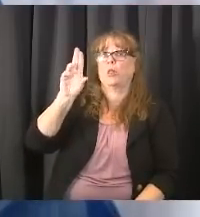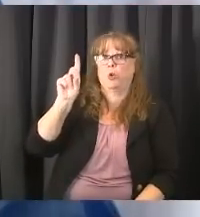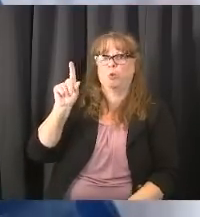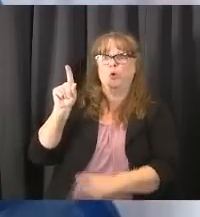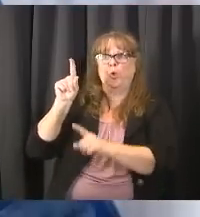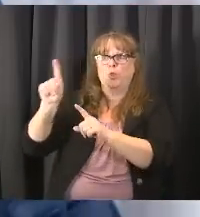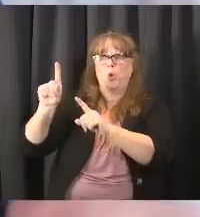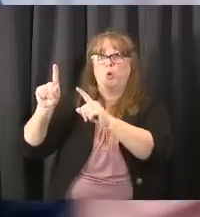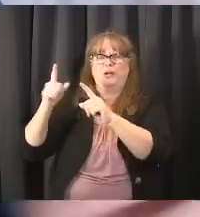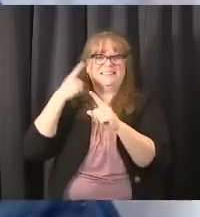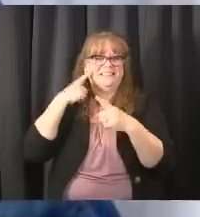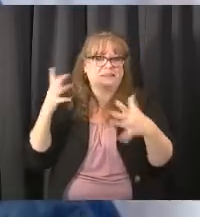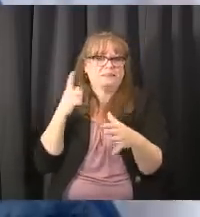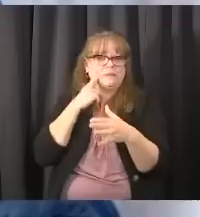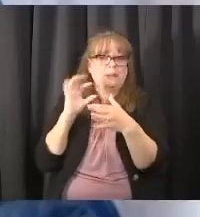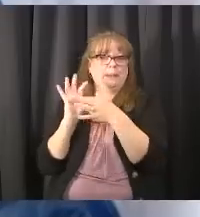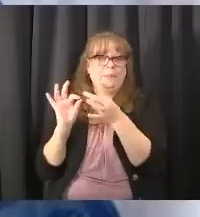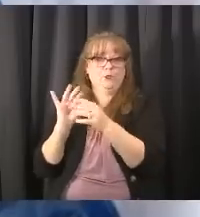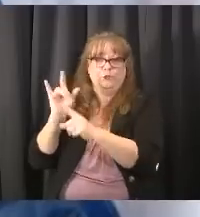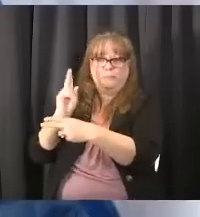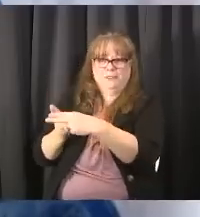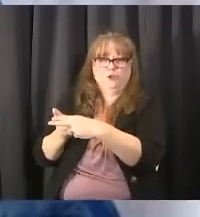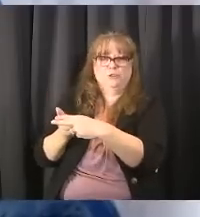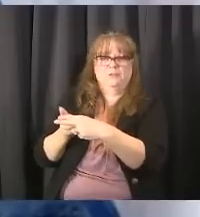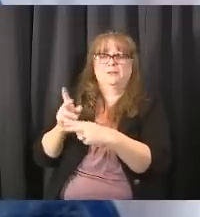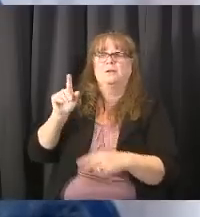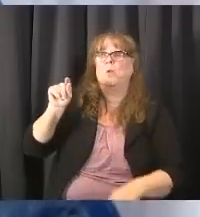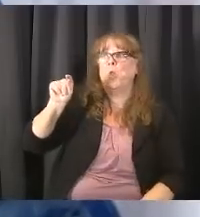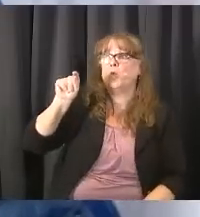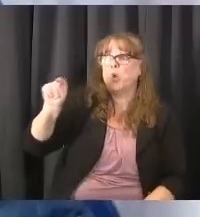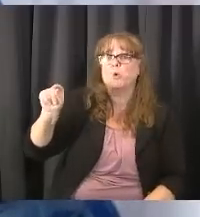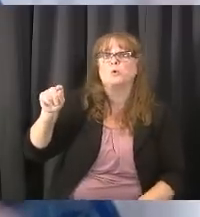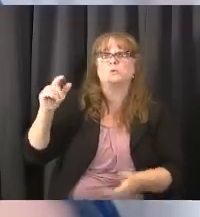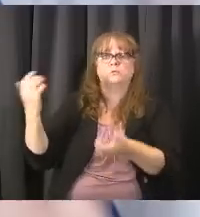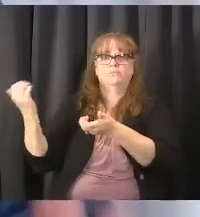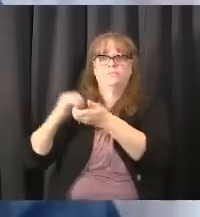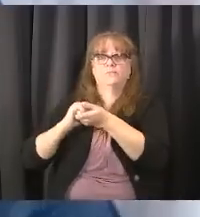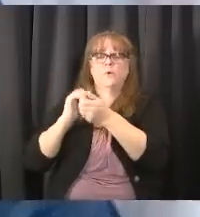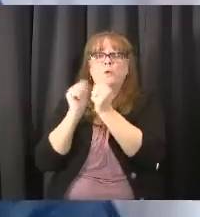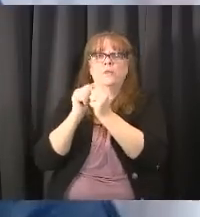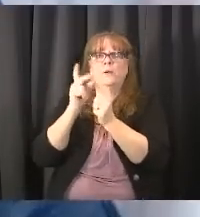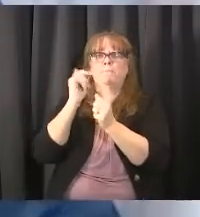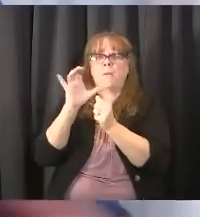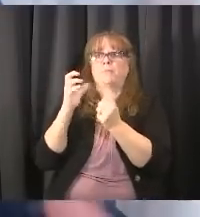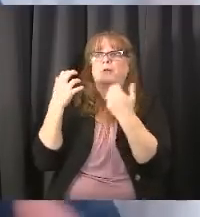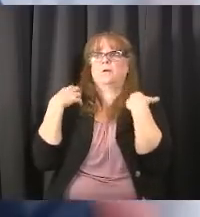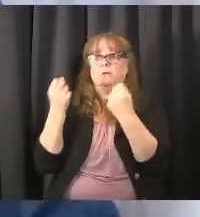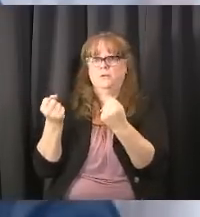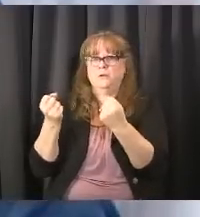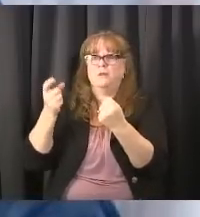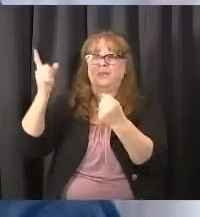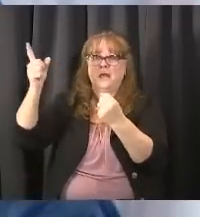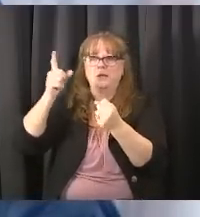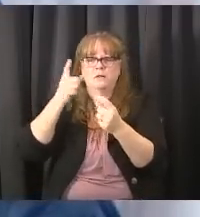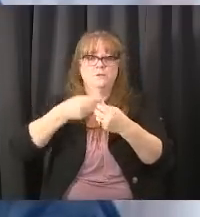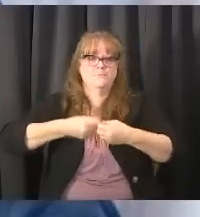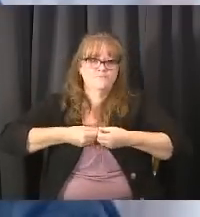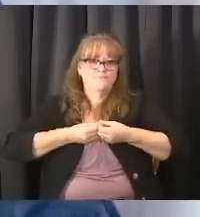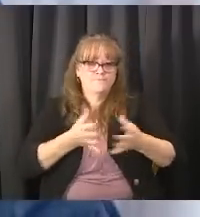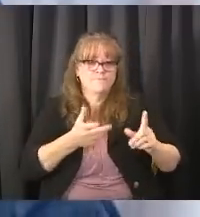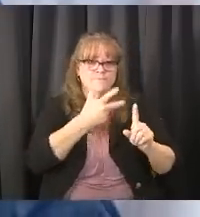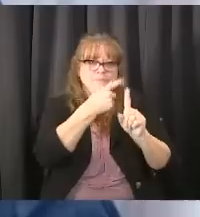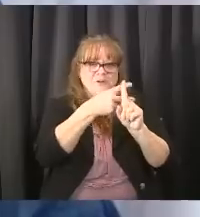partners are a key part of the distribution plan. In fact, they have a mission of serving the traditionally medically